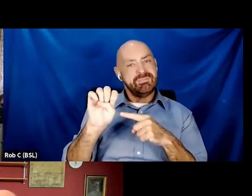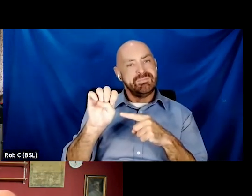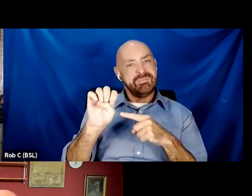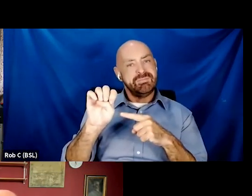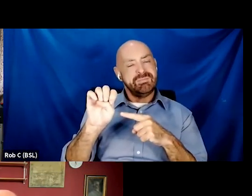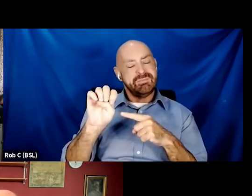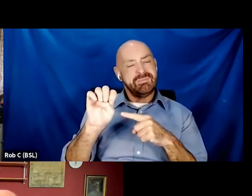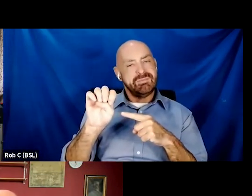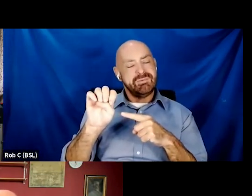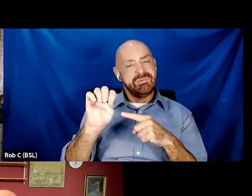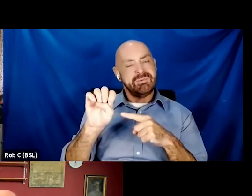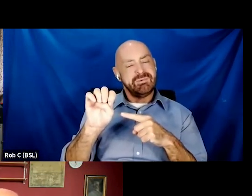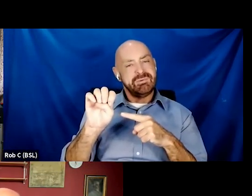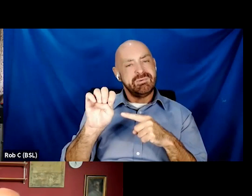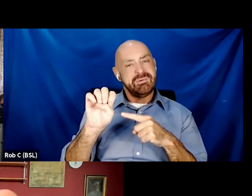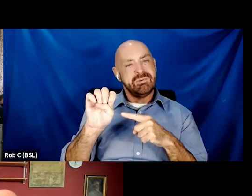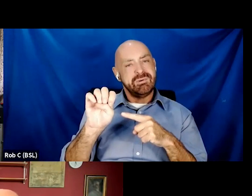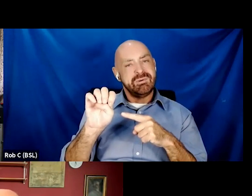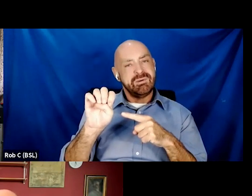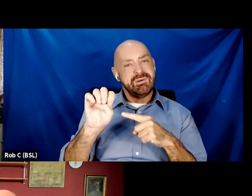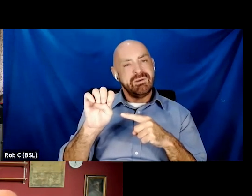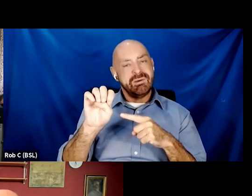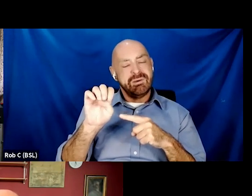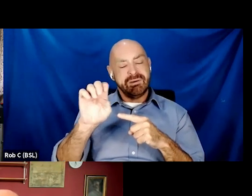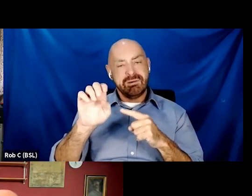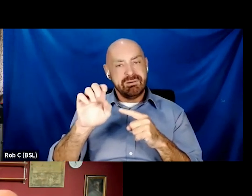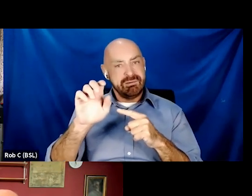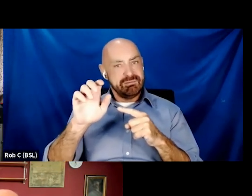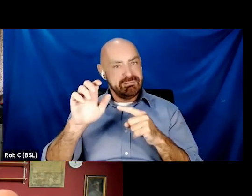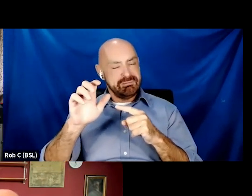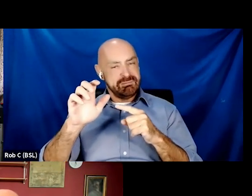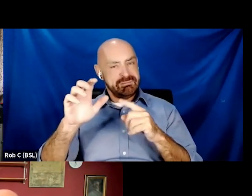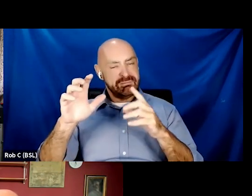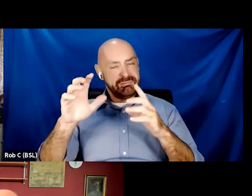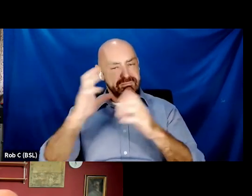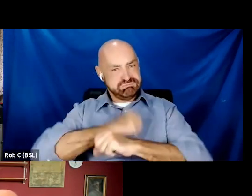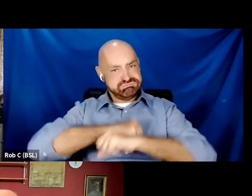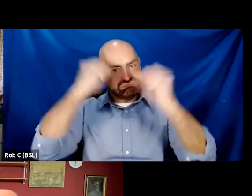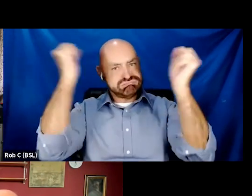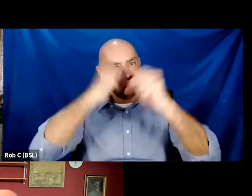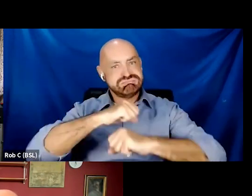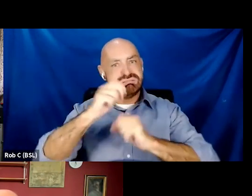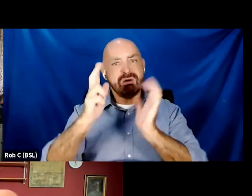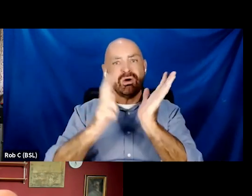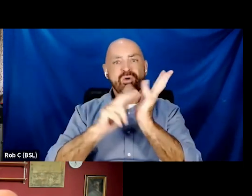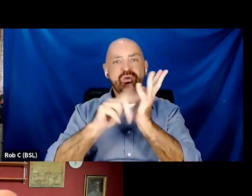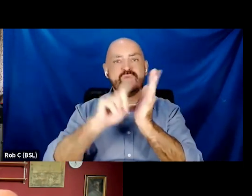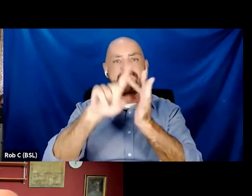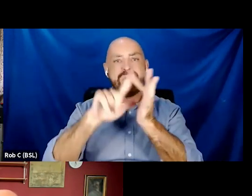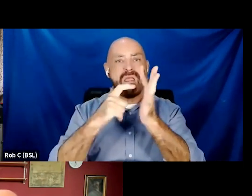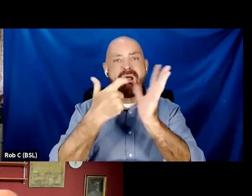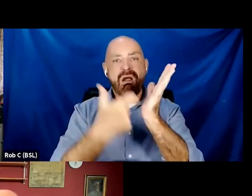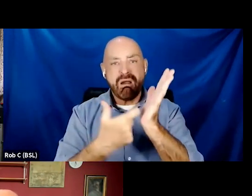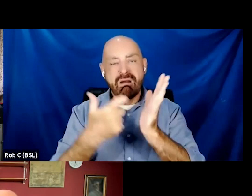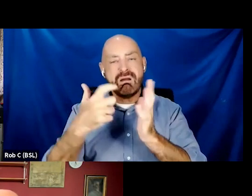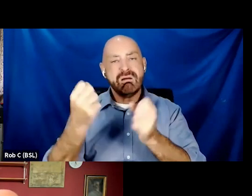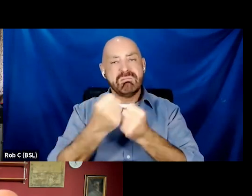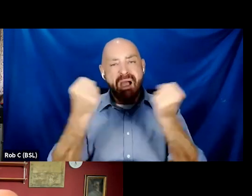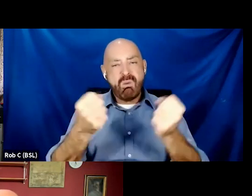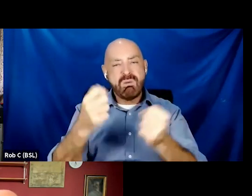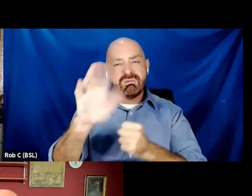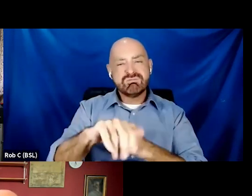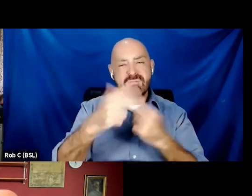involving a nuclear power. And bringing back that, well, memories that you and I are old enough of the 80s and